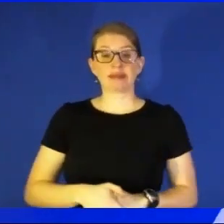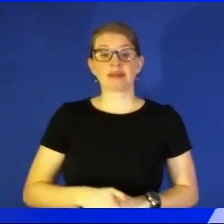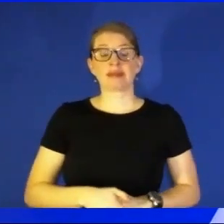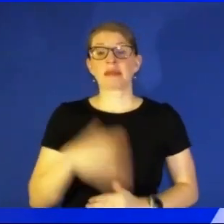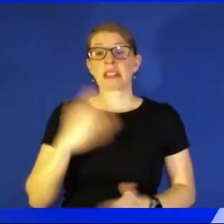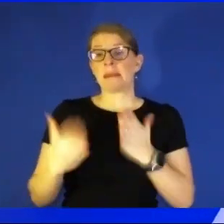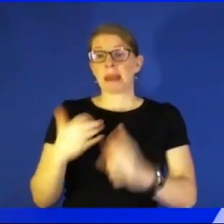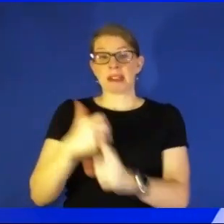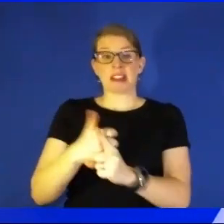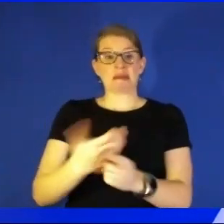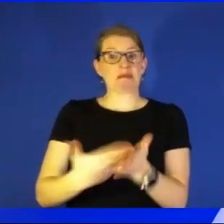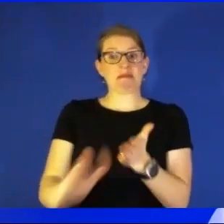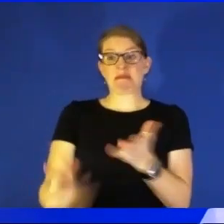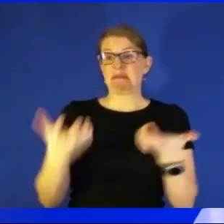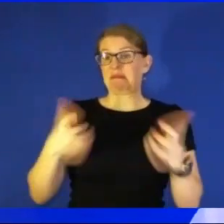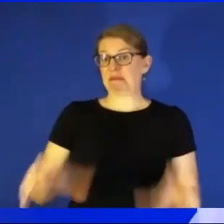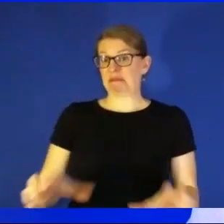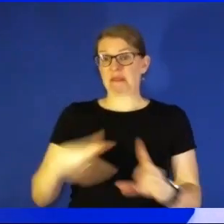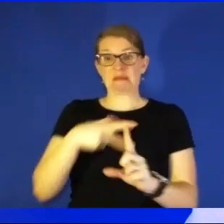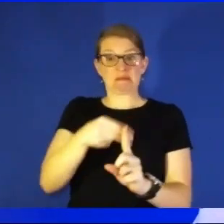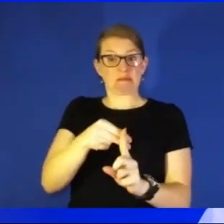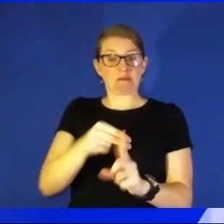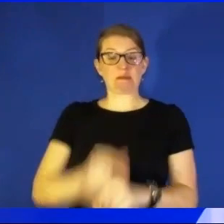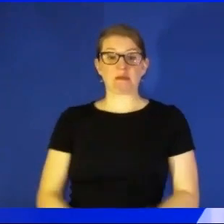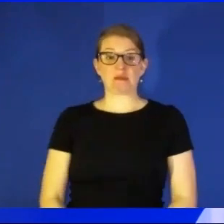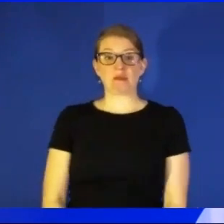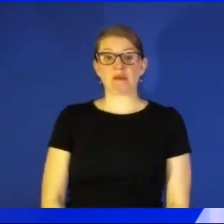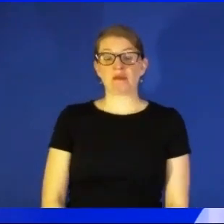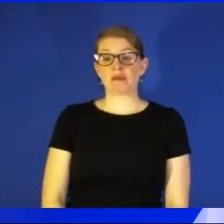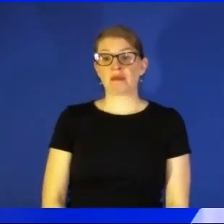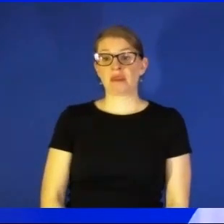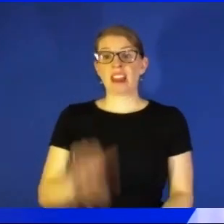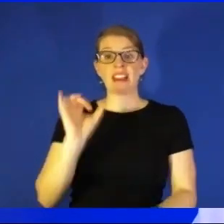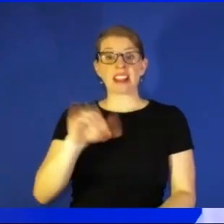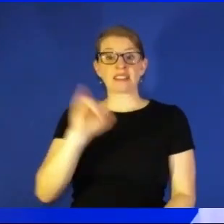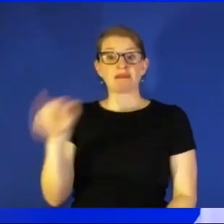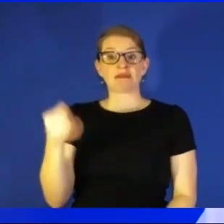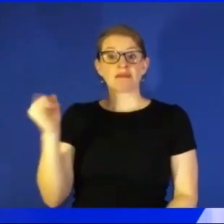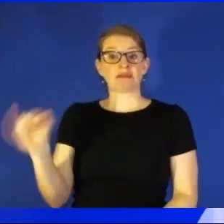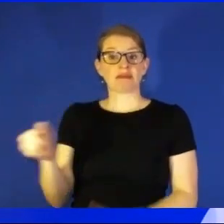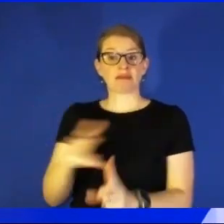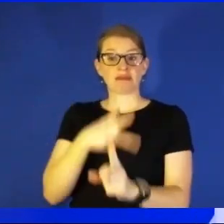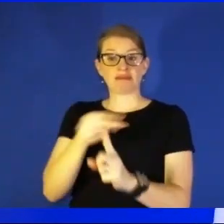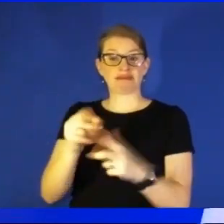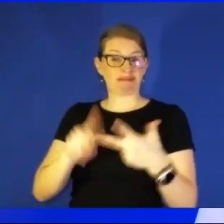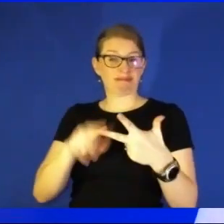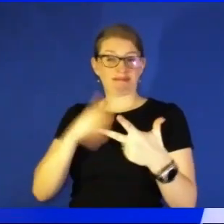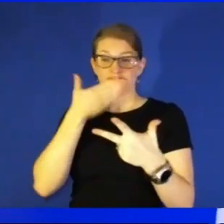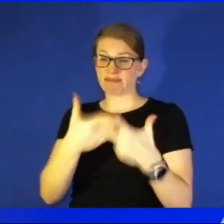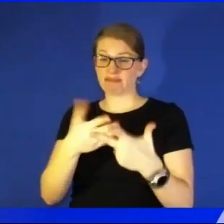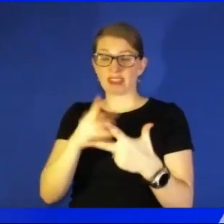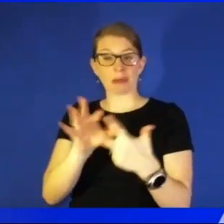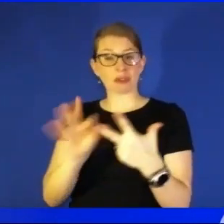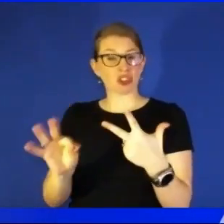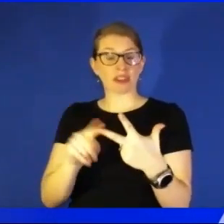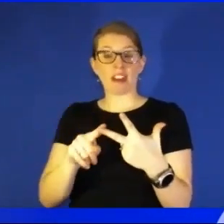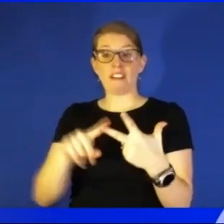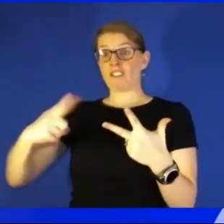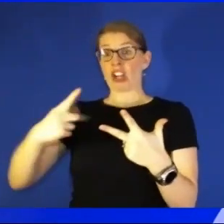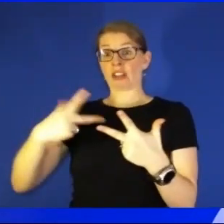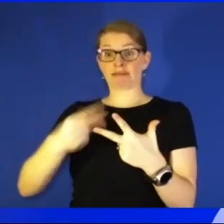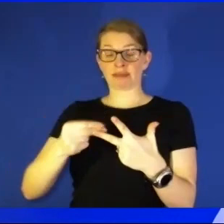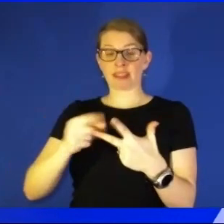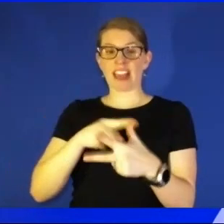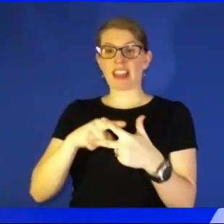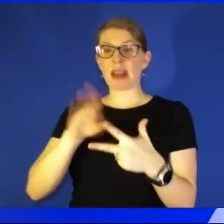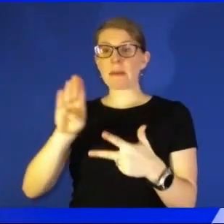want, a vaccine, that Johnson & Johnson vaccine is a good option, getting that first dose and then ultimately getting a boost later on